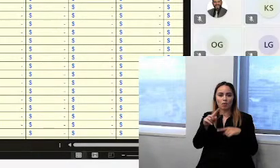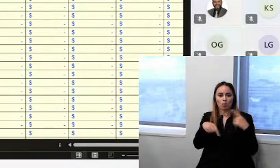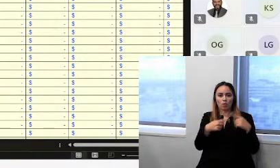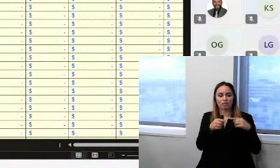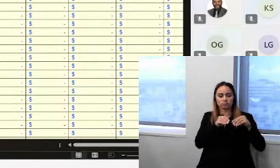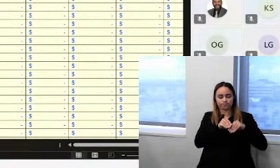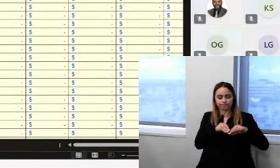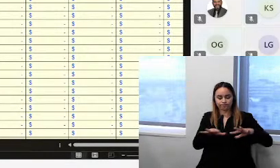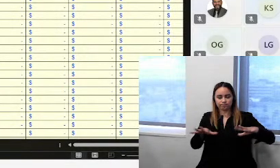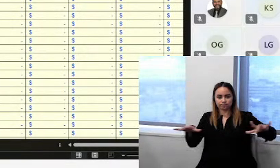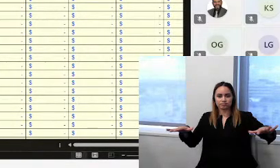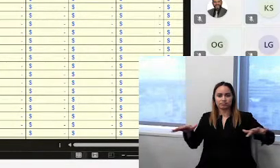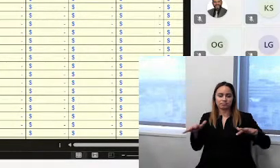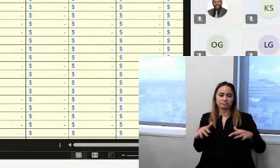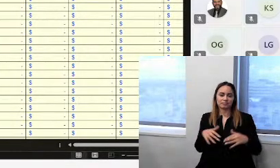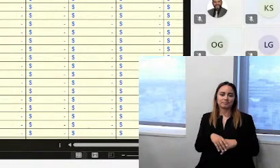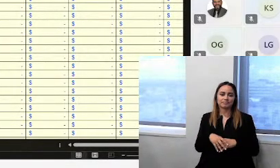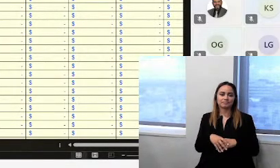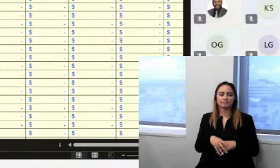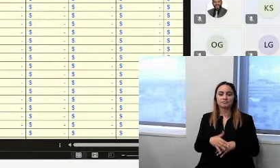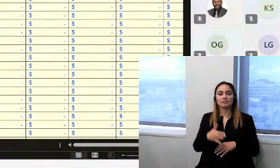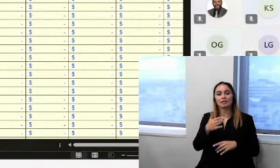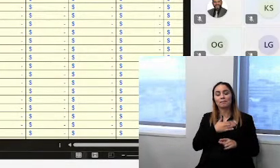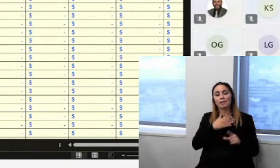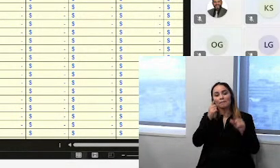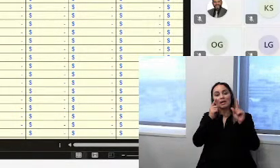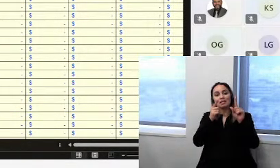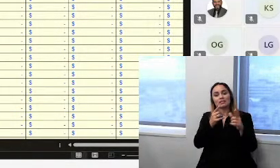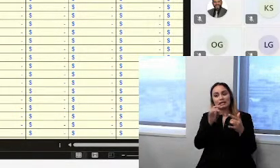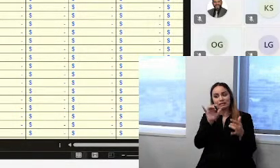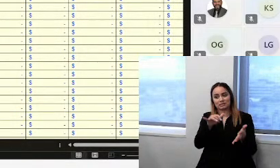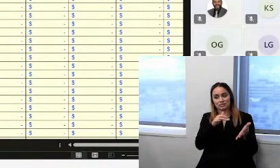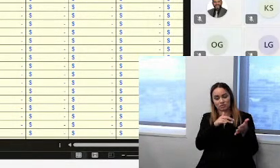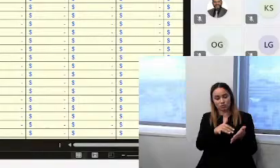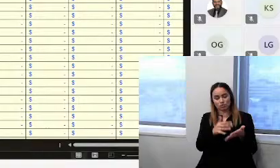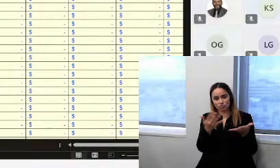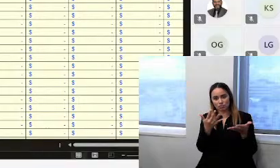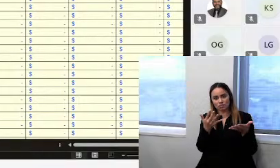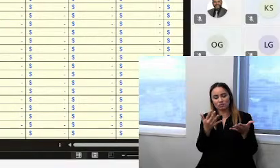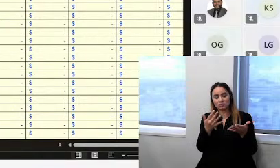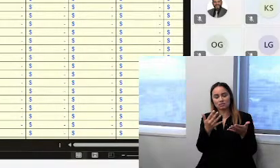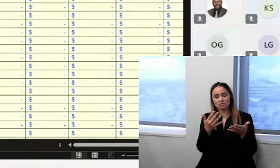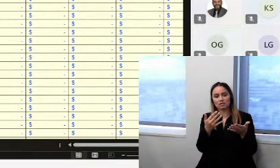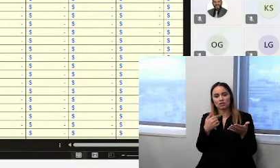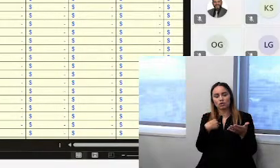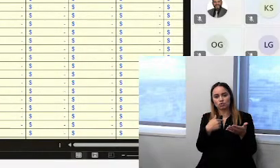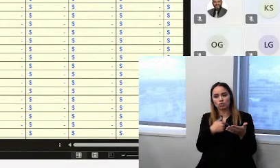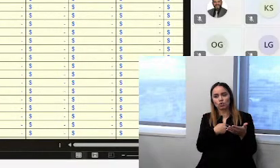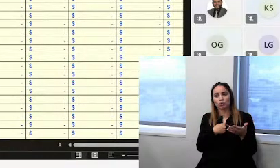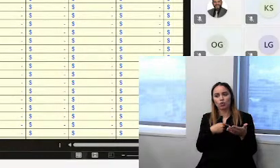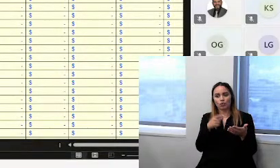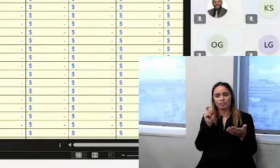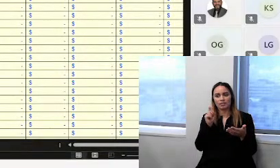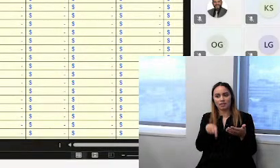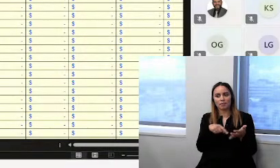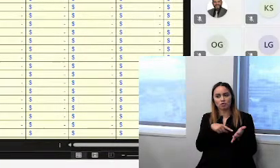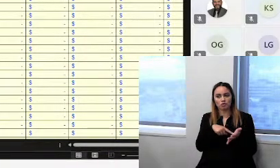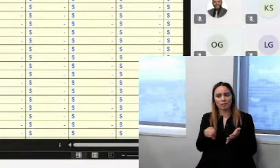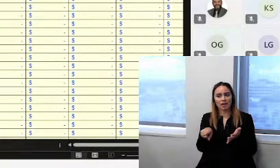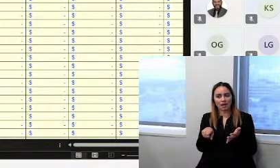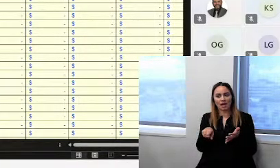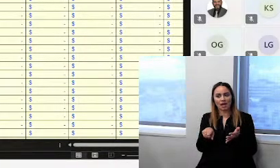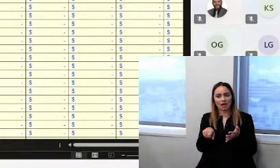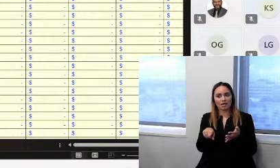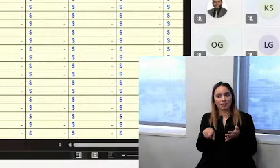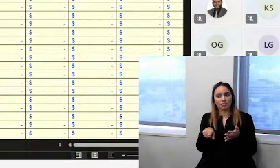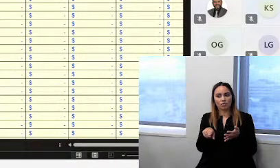My purpose go specifically with the study, and they're supposed to be paid by the